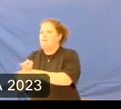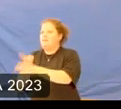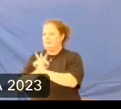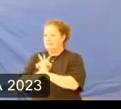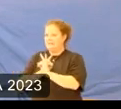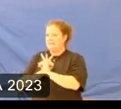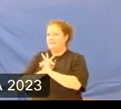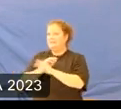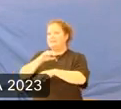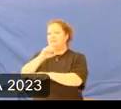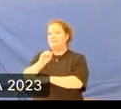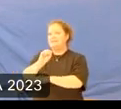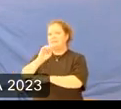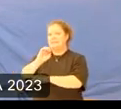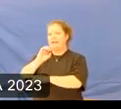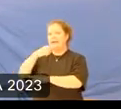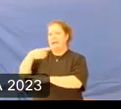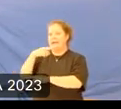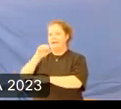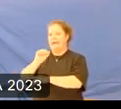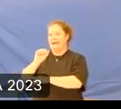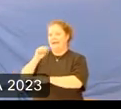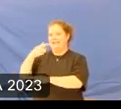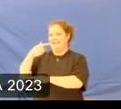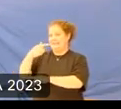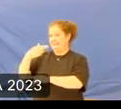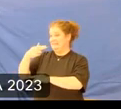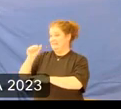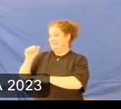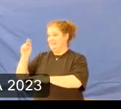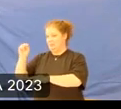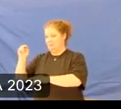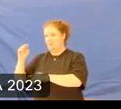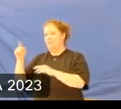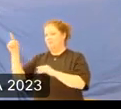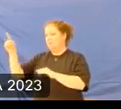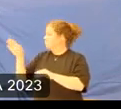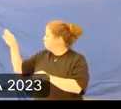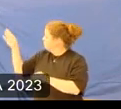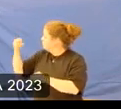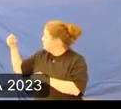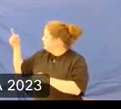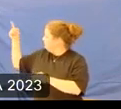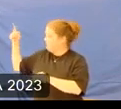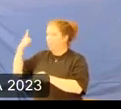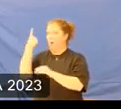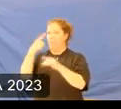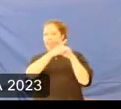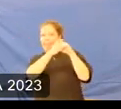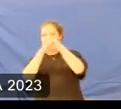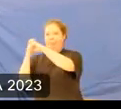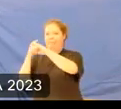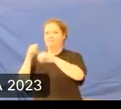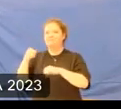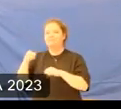And what steganography is all about is about how you embed one message in another, essentially. And of course, this has been much utilized by